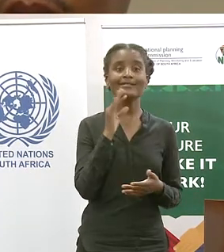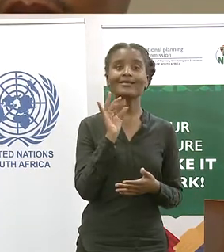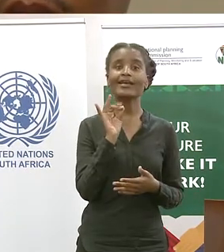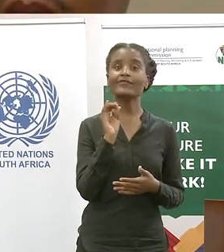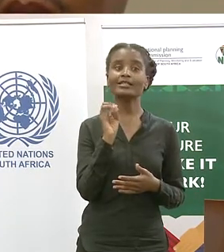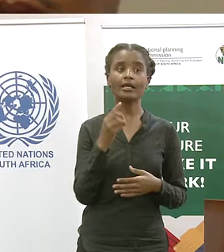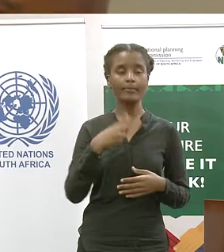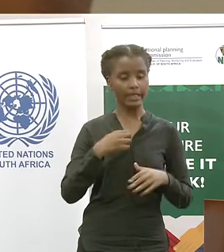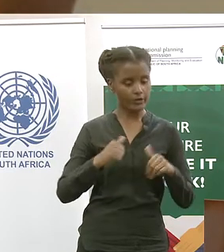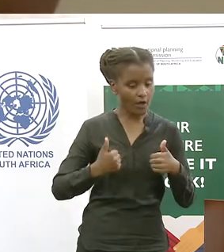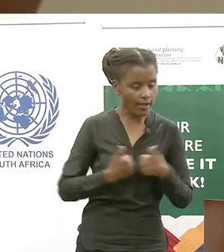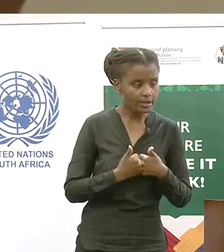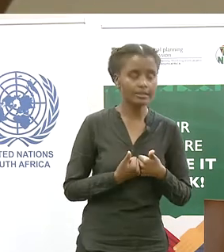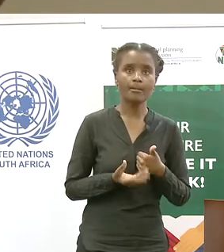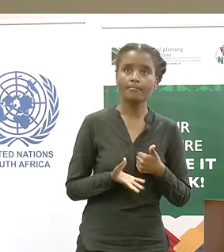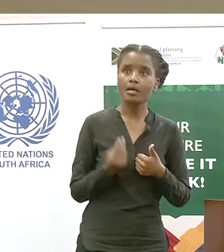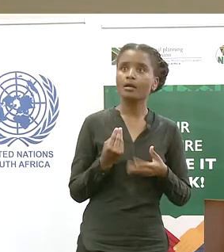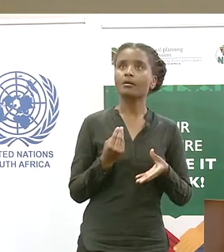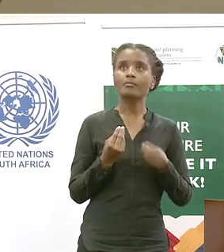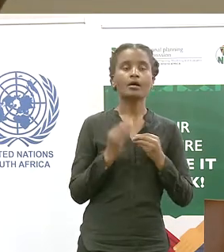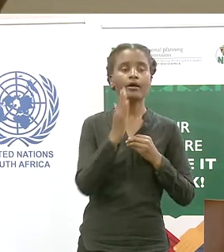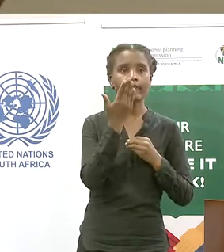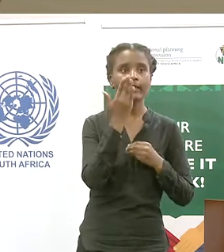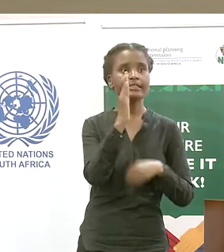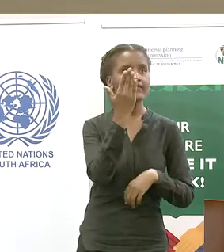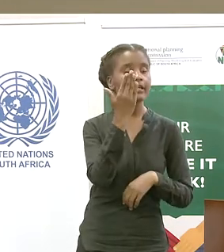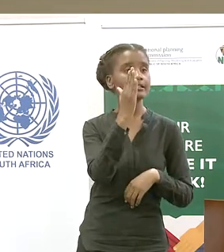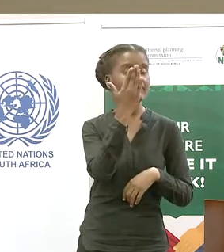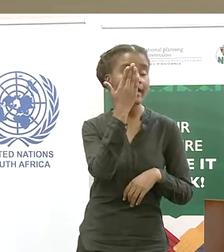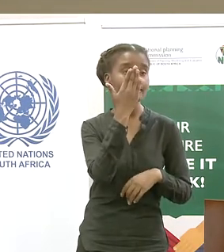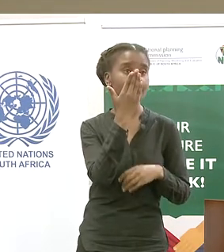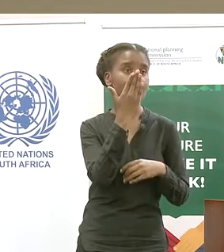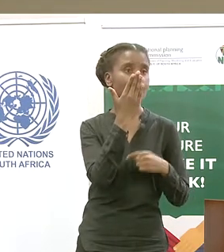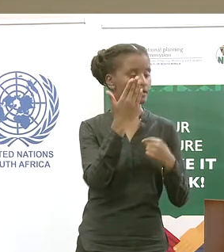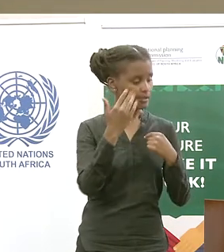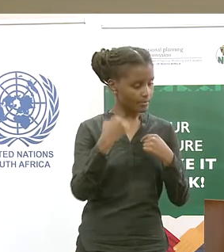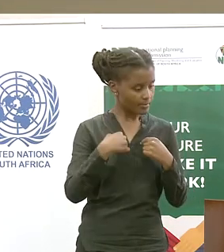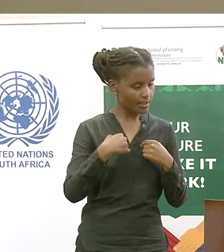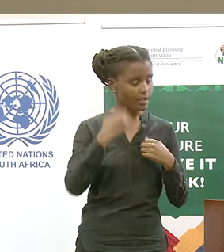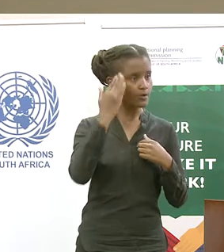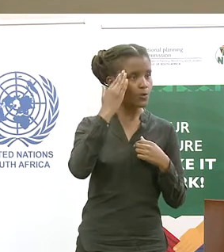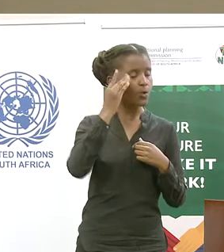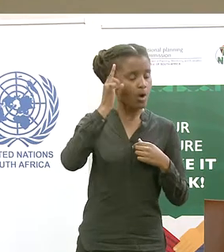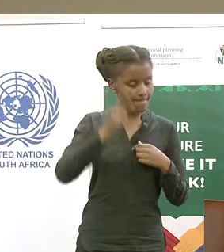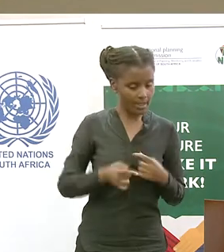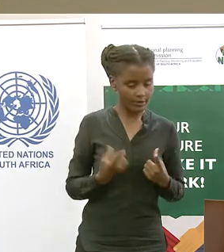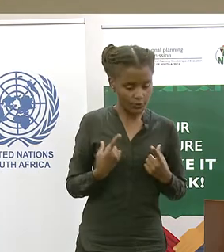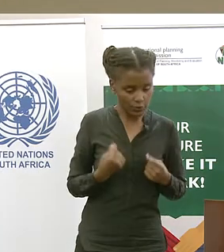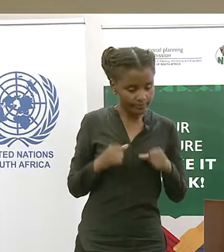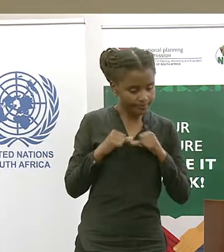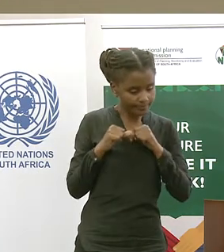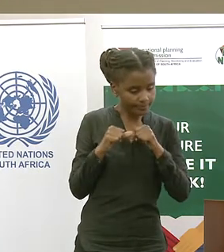and face those challenges, I know that I have to do that which needs to be